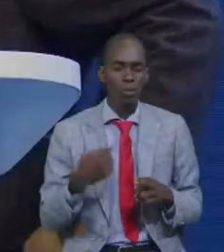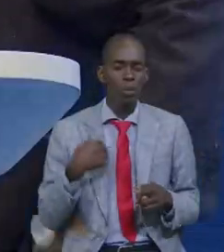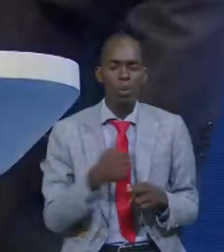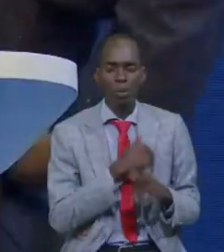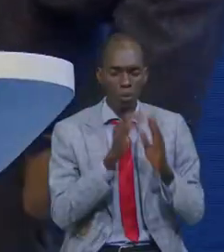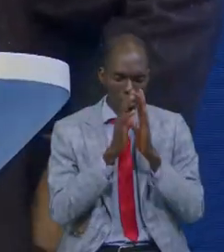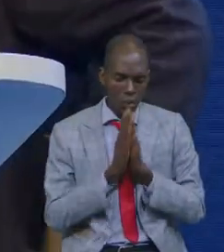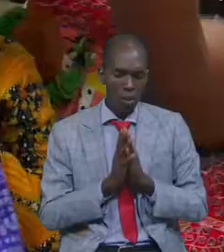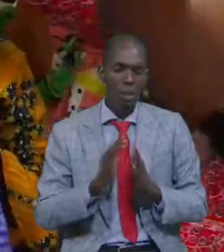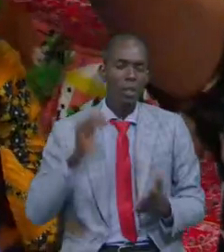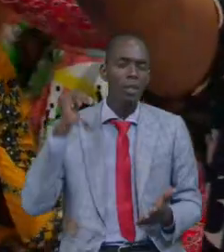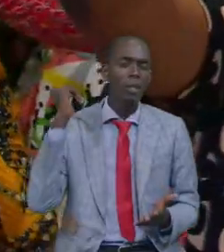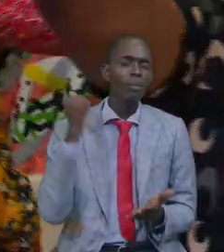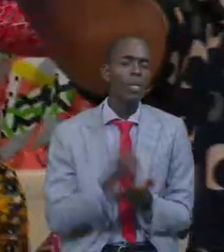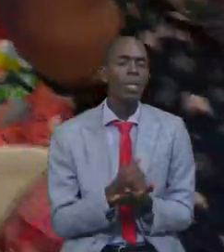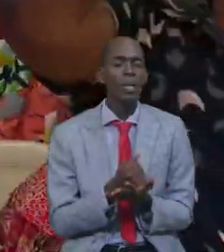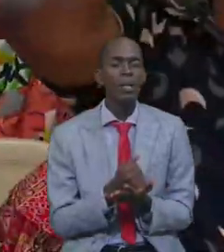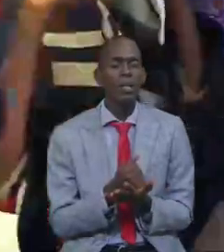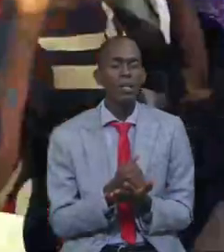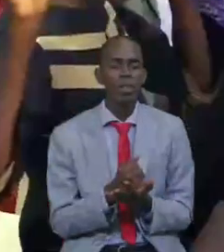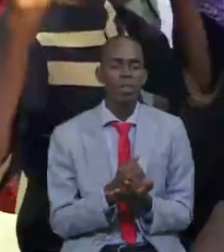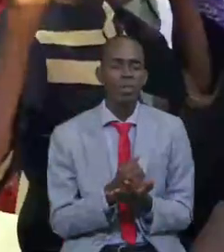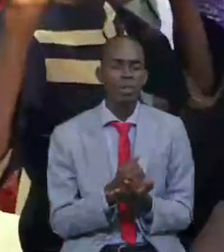we pray.